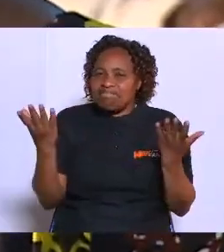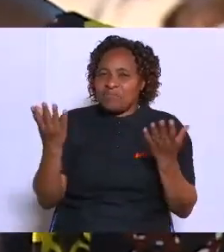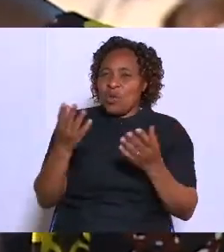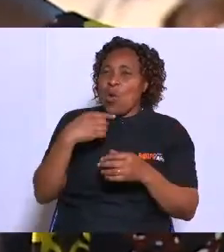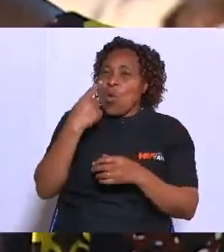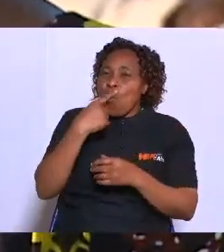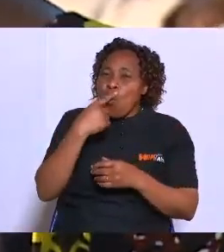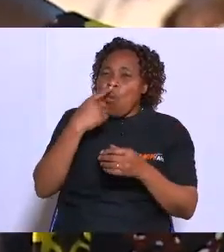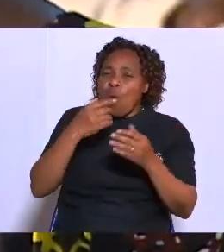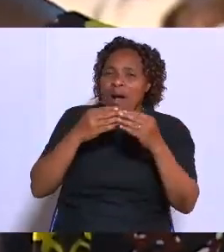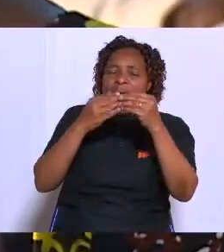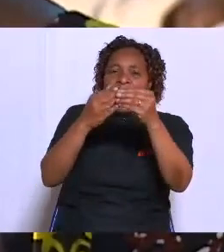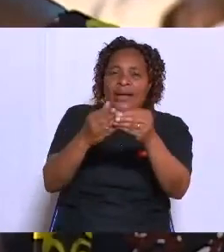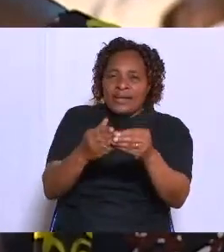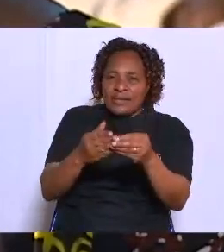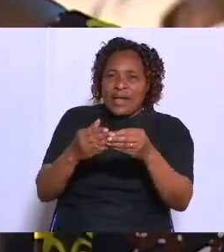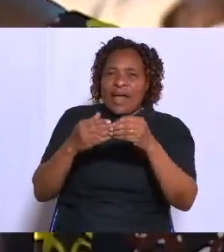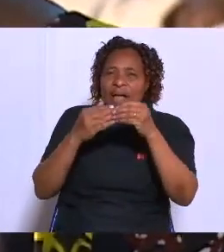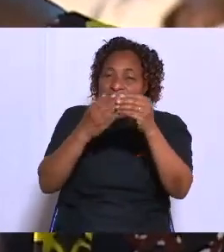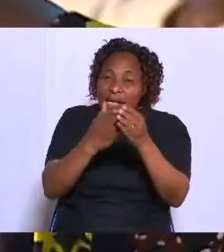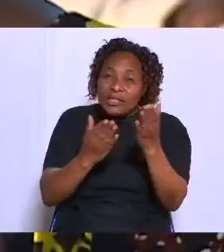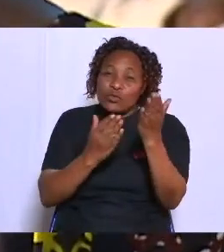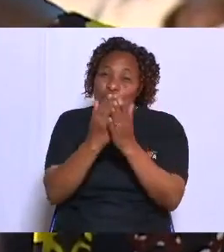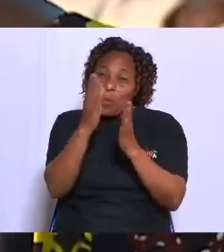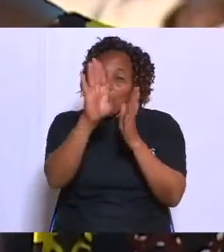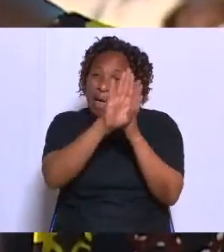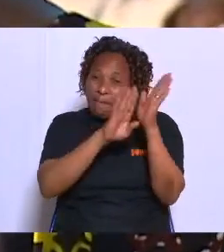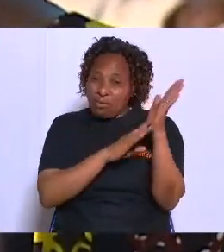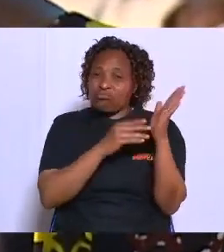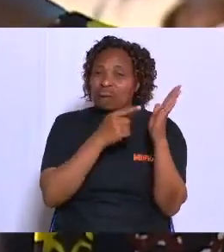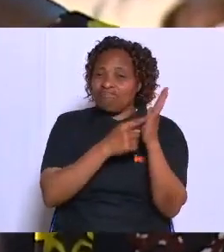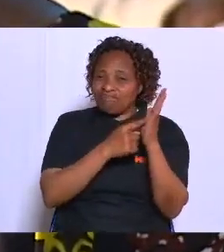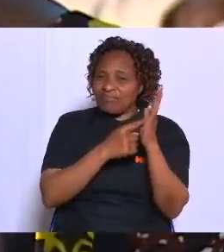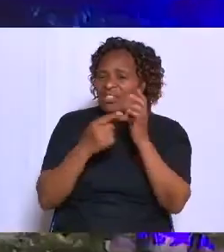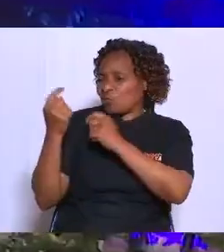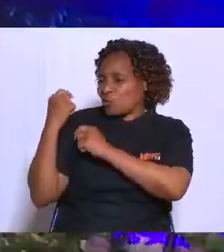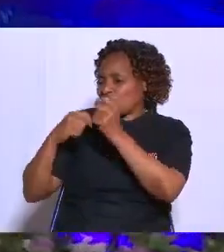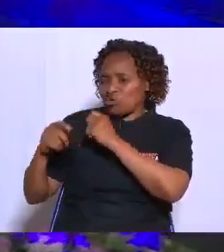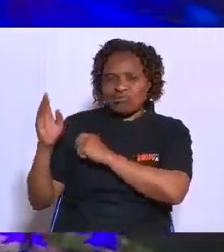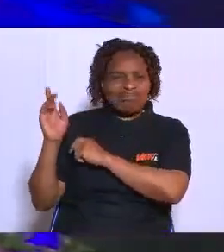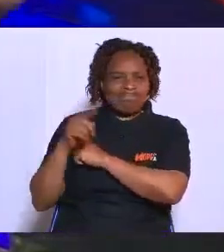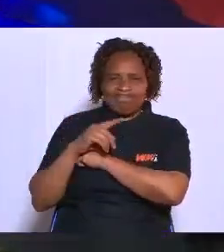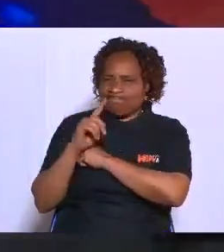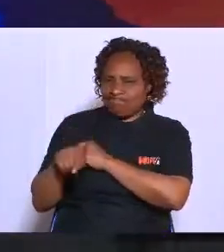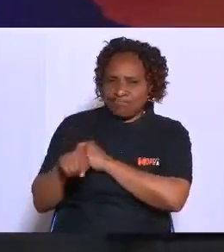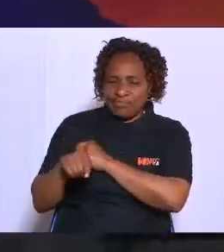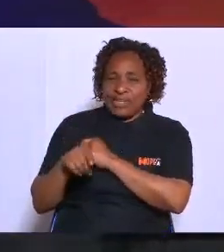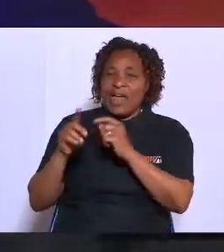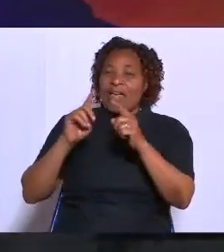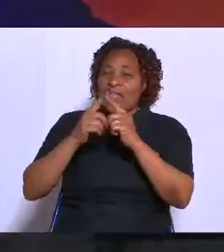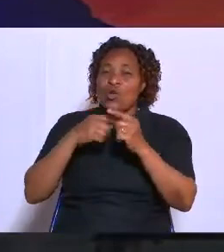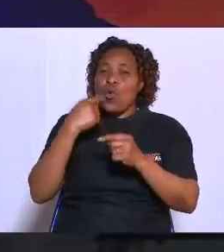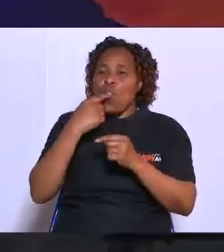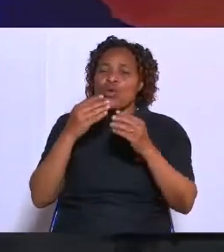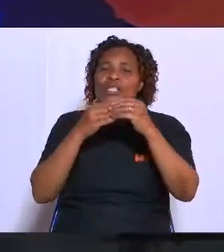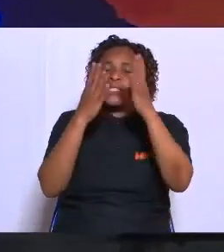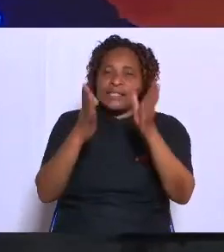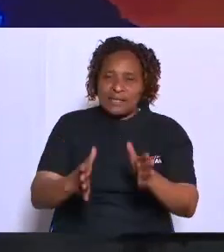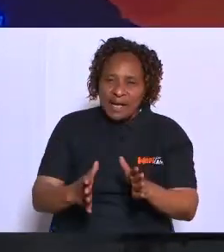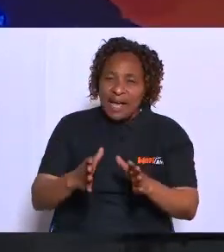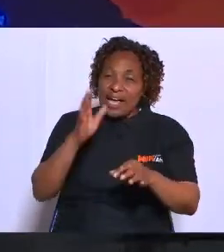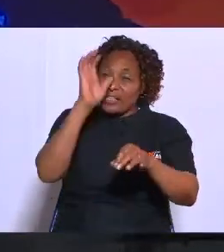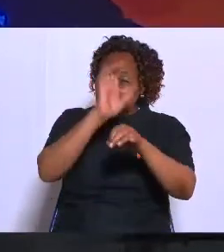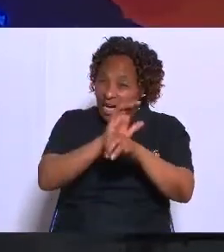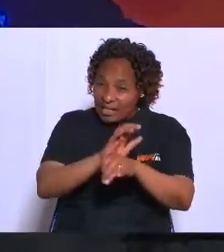is who is our guide is our guide the Bible or is our guide tradition who is our leader is it